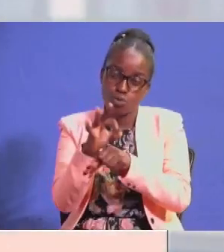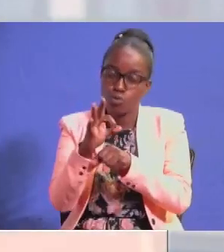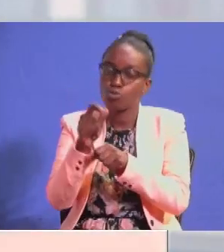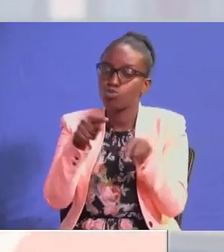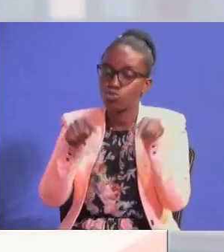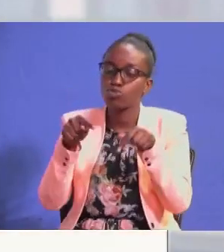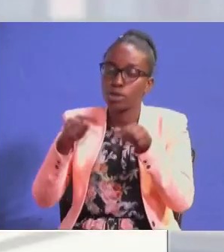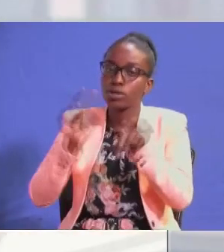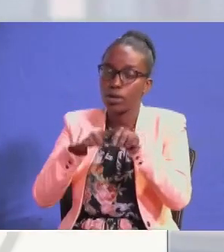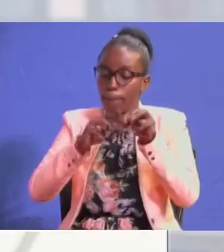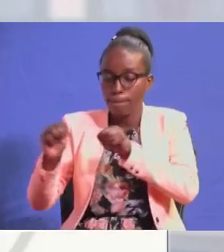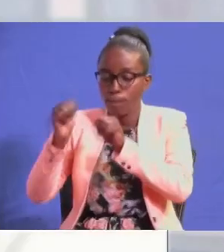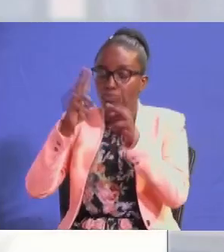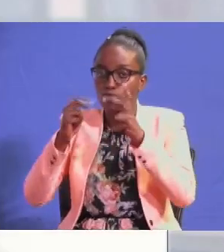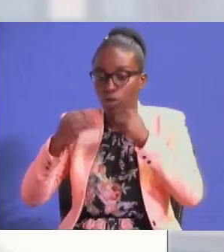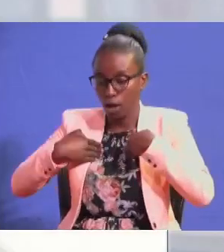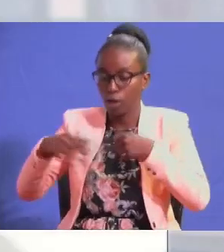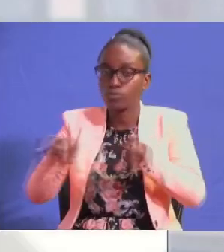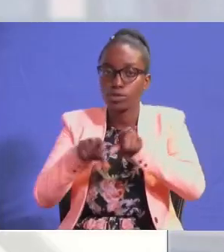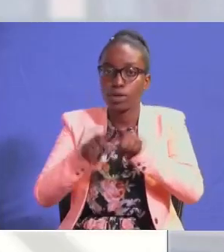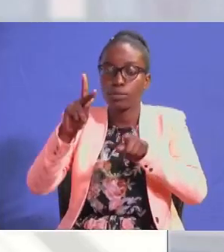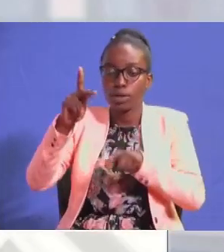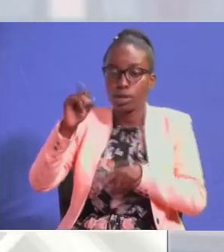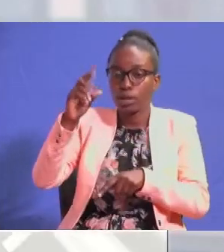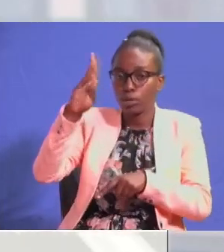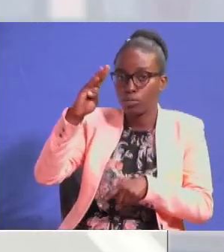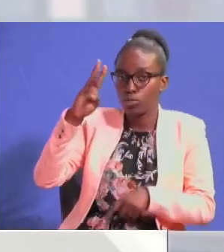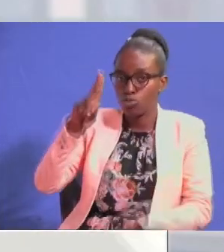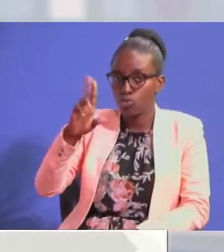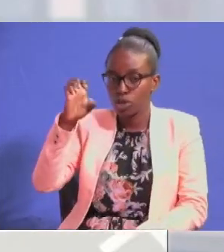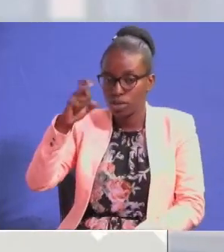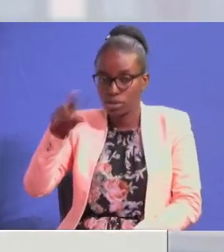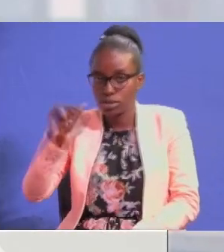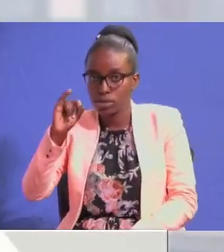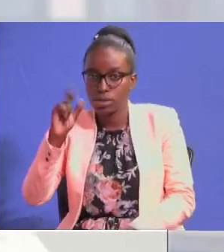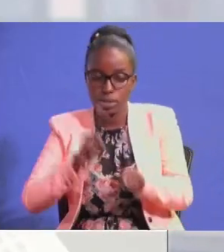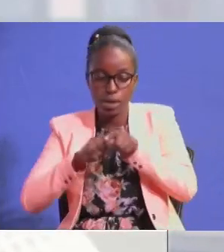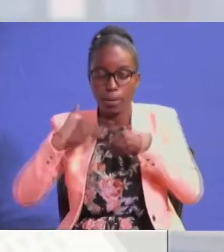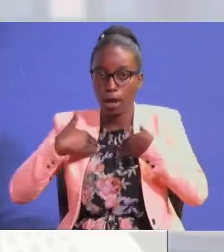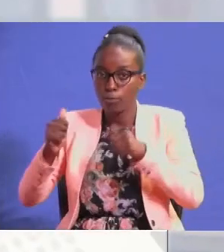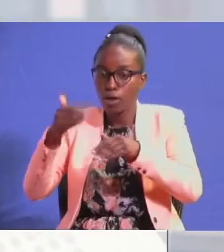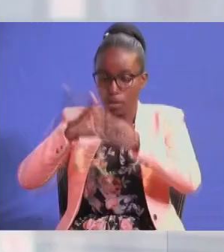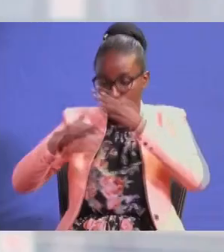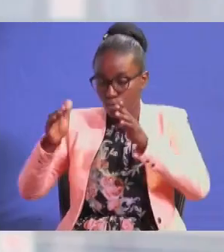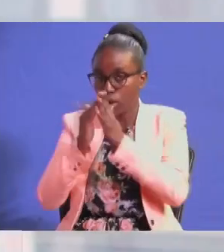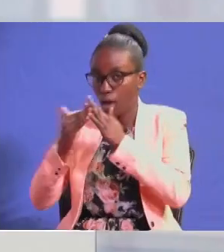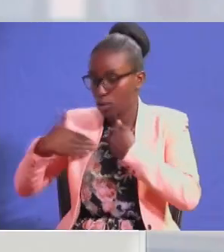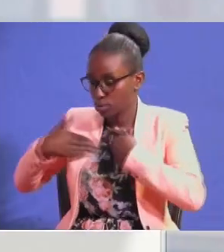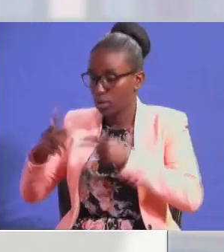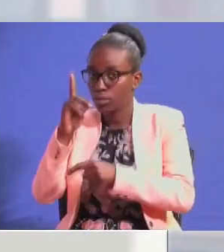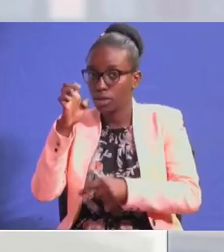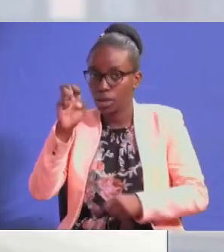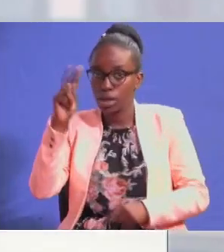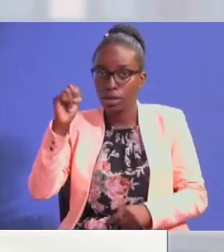motion, Kibwezi West Member of Parliament, tabling his submission before the House. And as Dennis Monyi explains in the